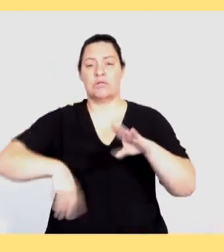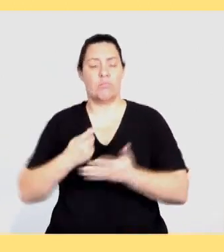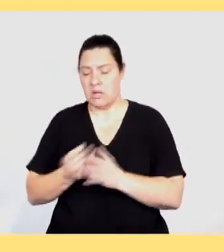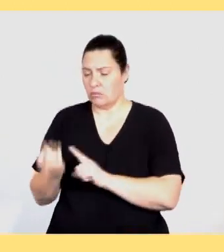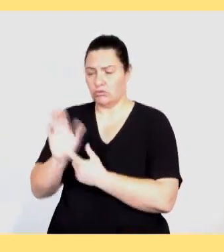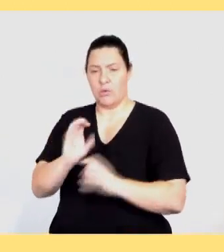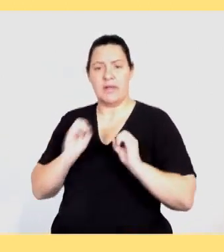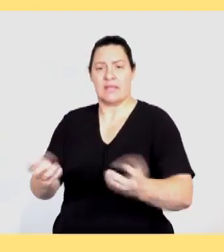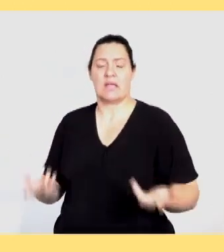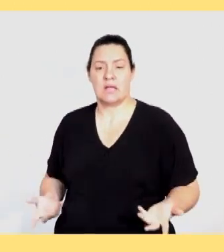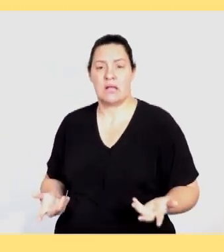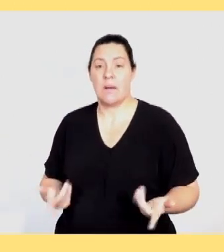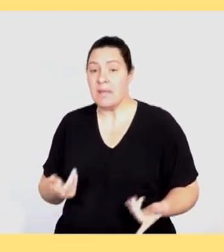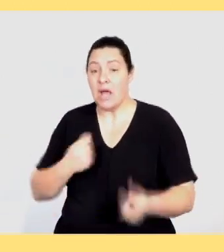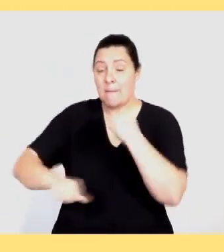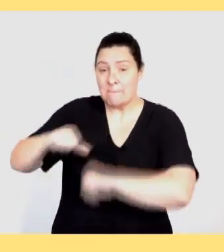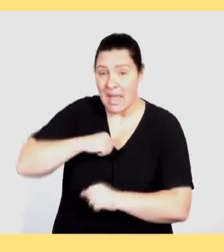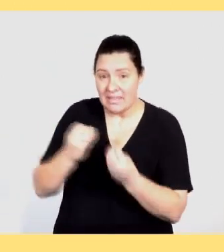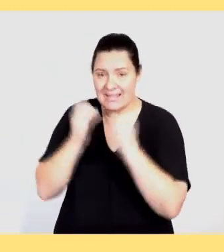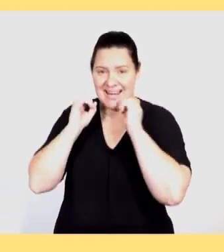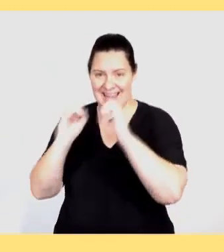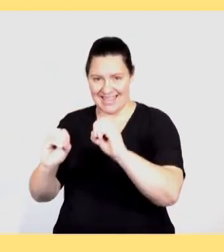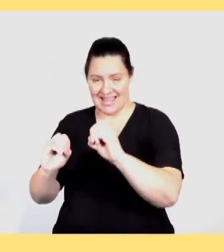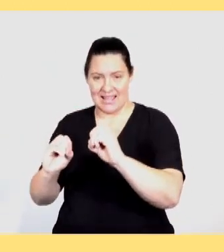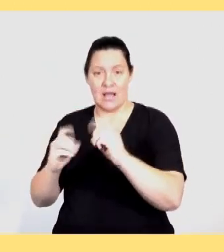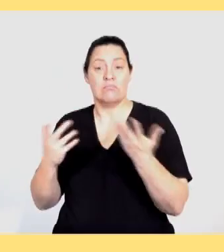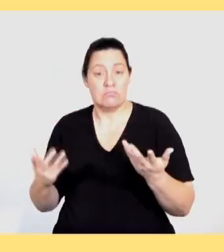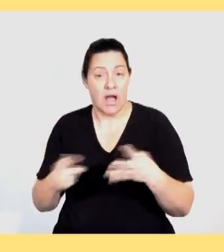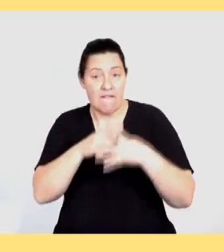discount that had not been indicated. So here there is no return of goods.